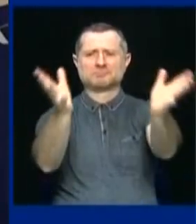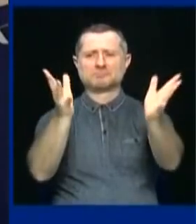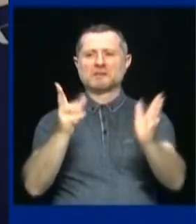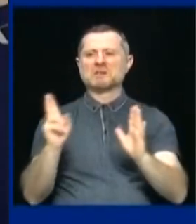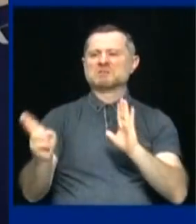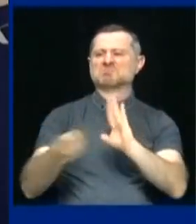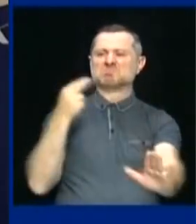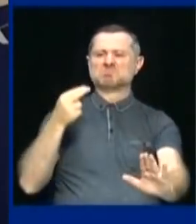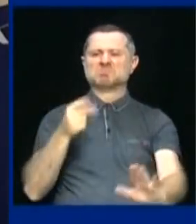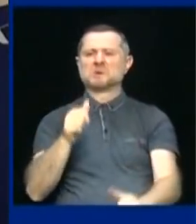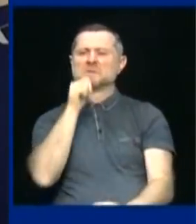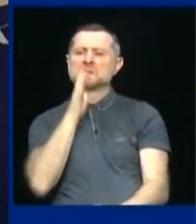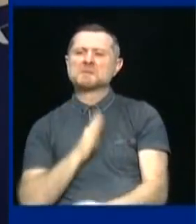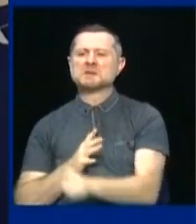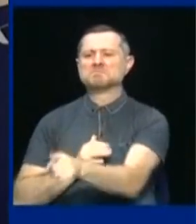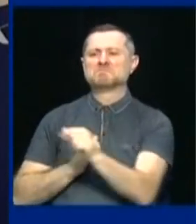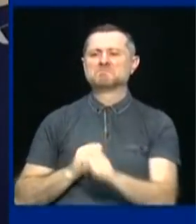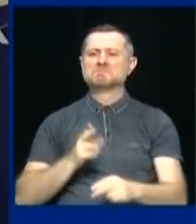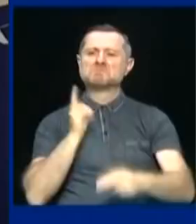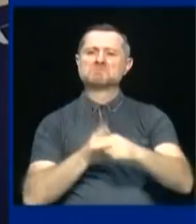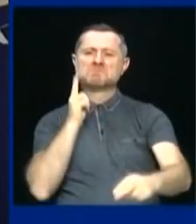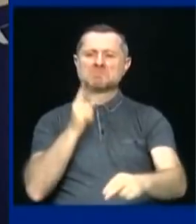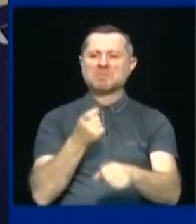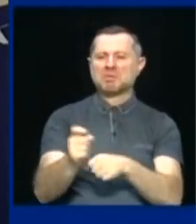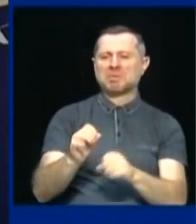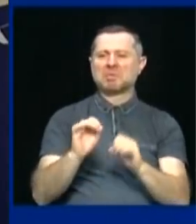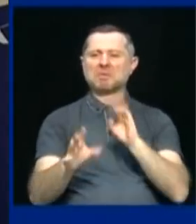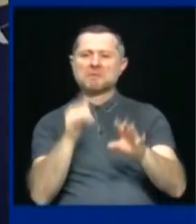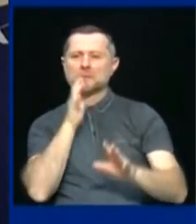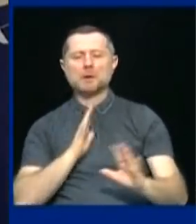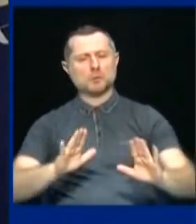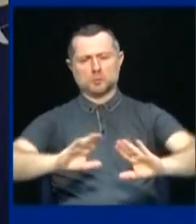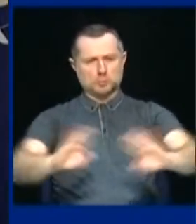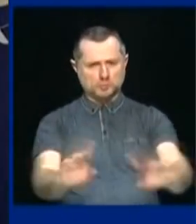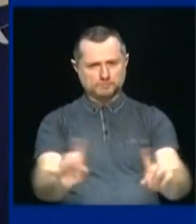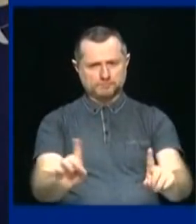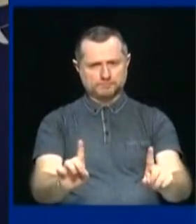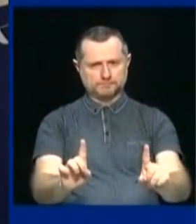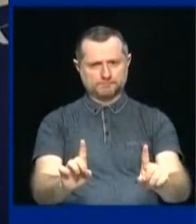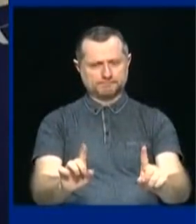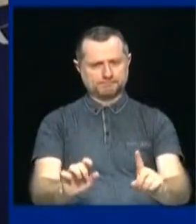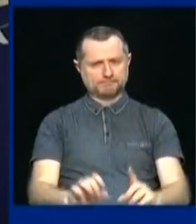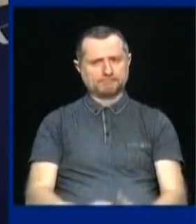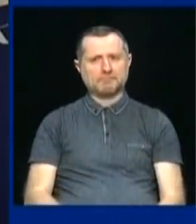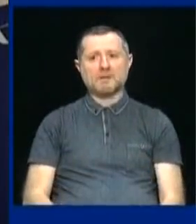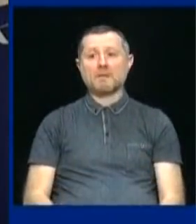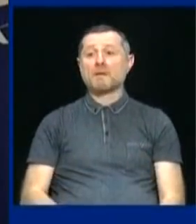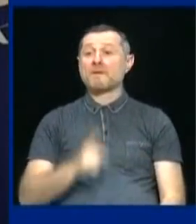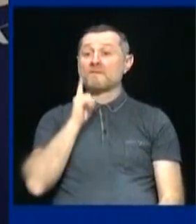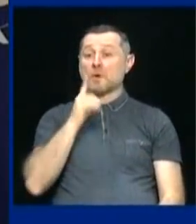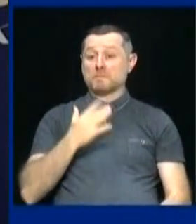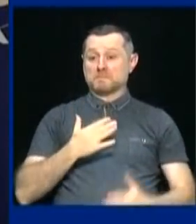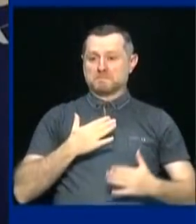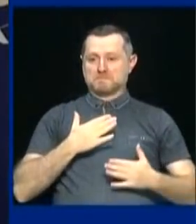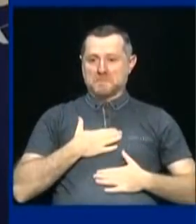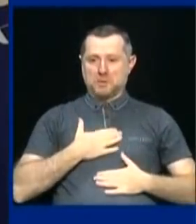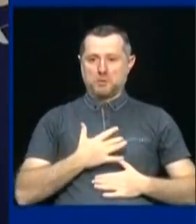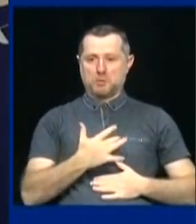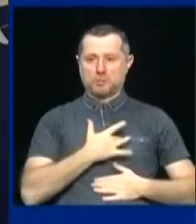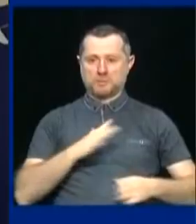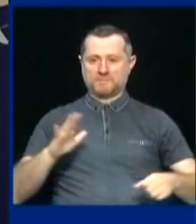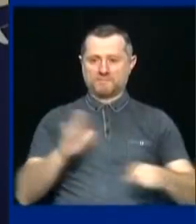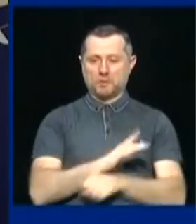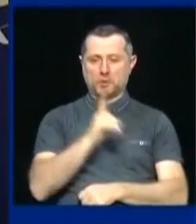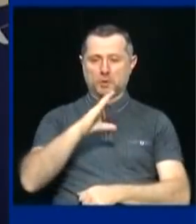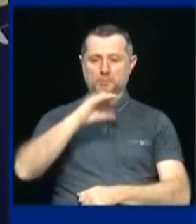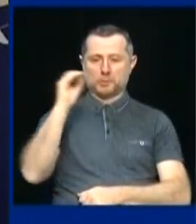no limitations. I want them to know from the bottom of my heart that I never did